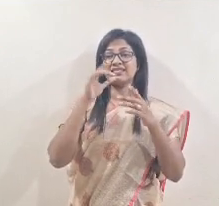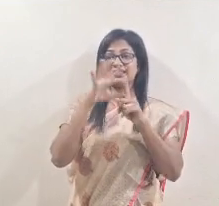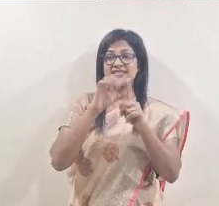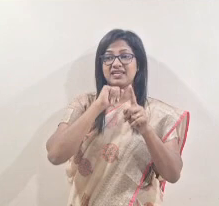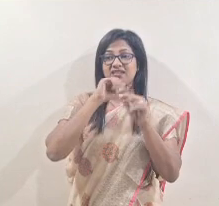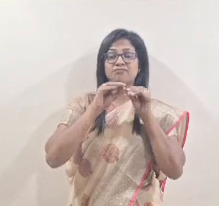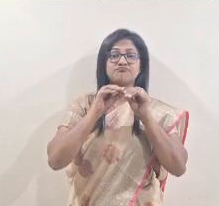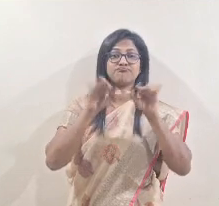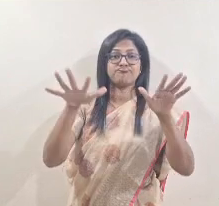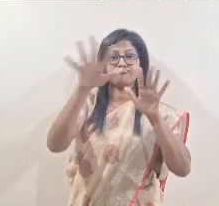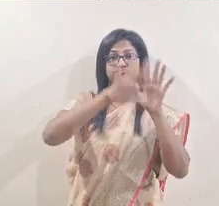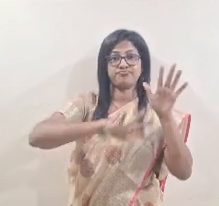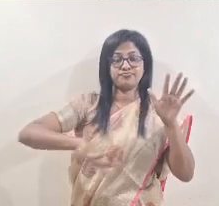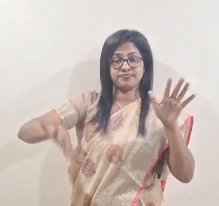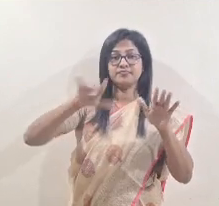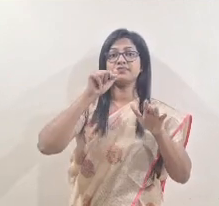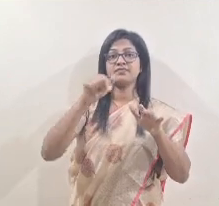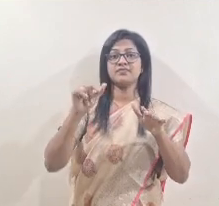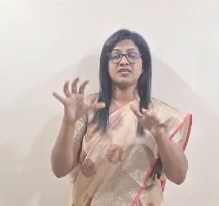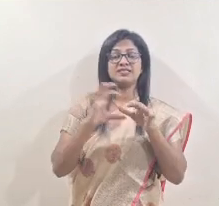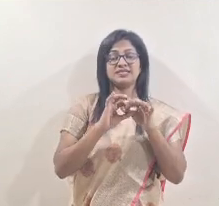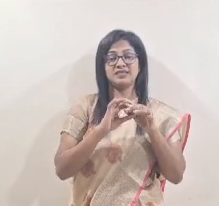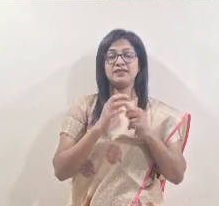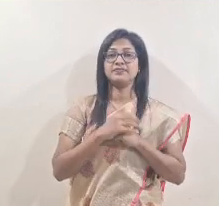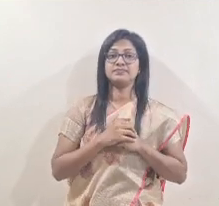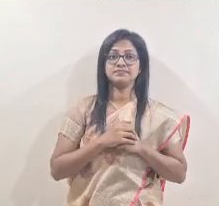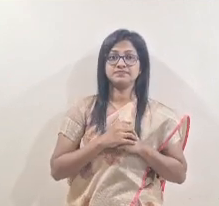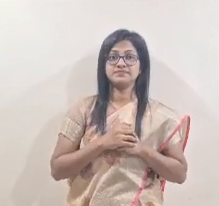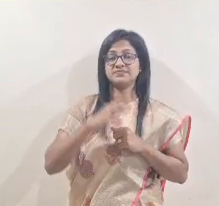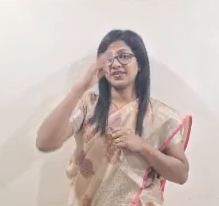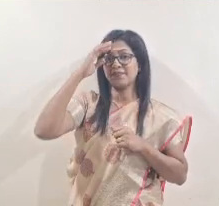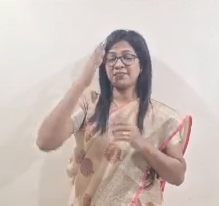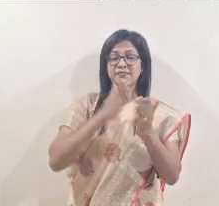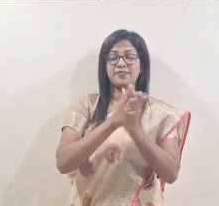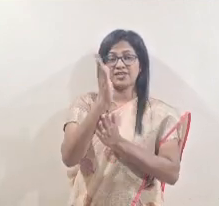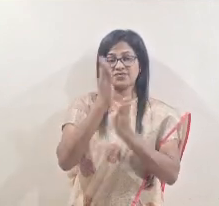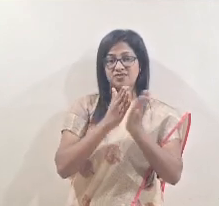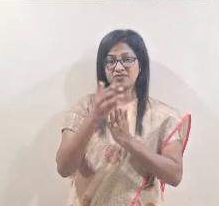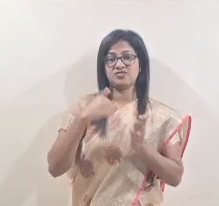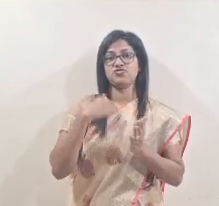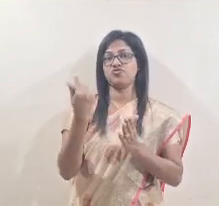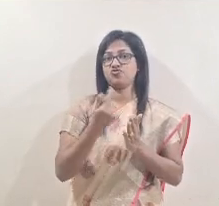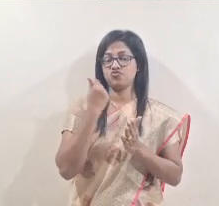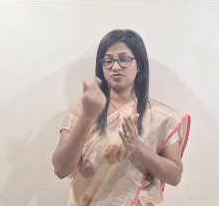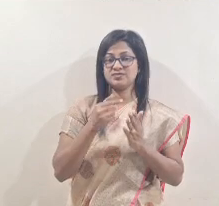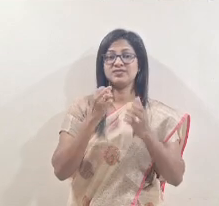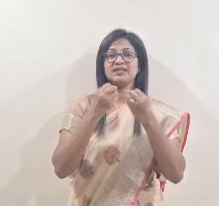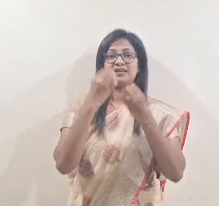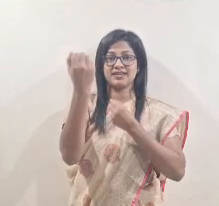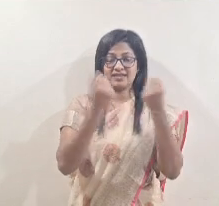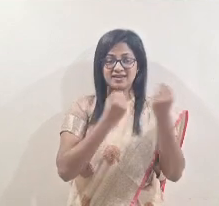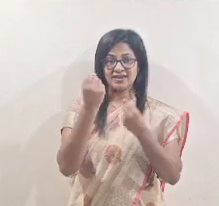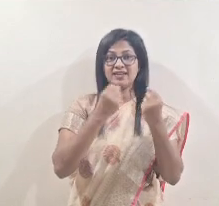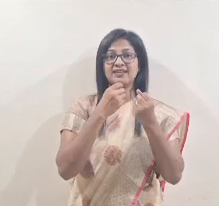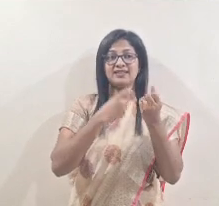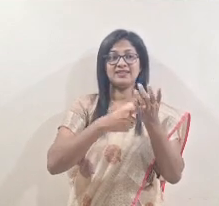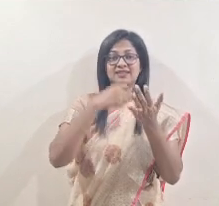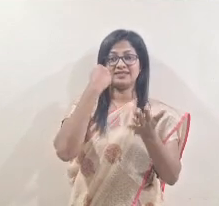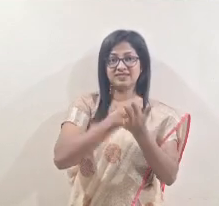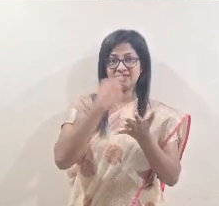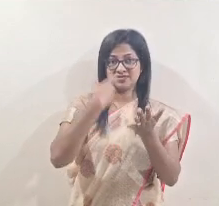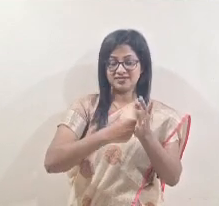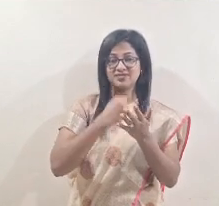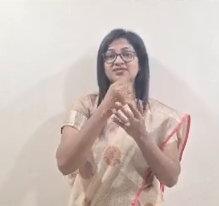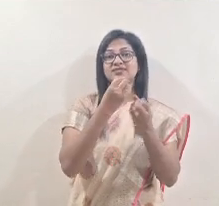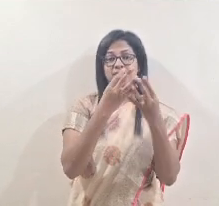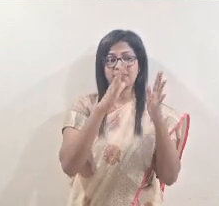Delhi, and this is basically the methodology which have been adopted. The number of vehicles registered are taken, and